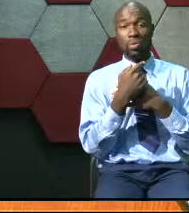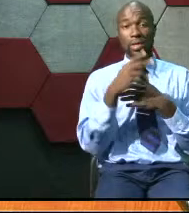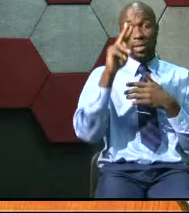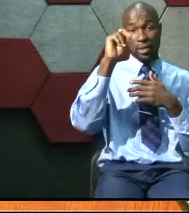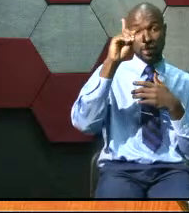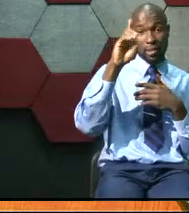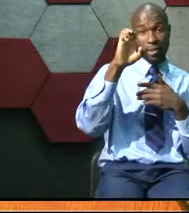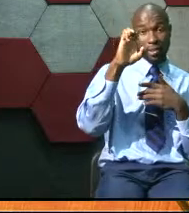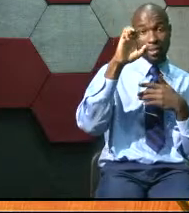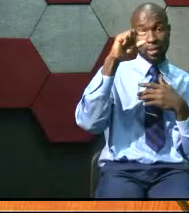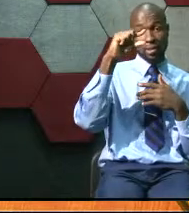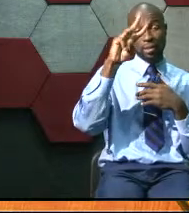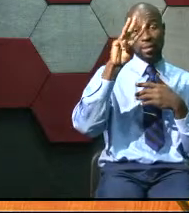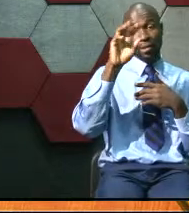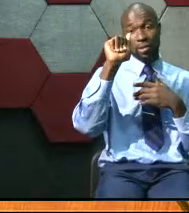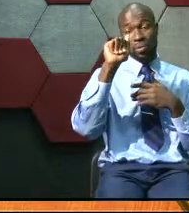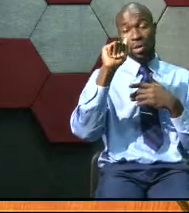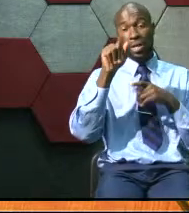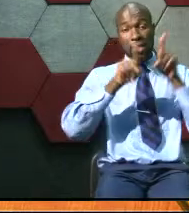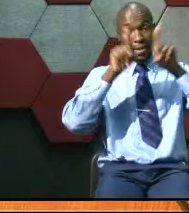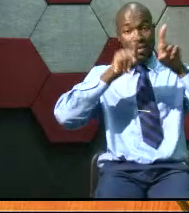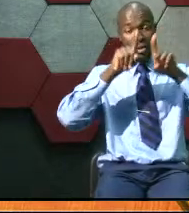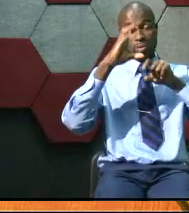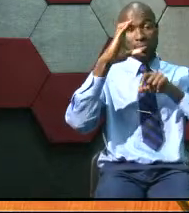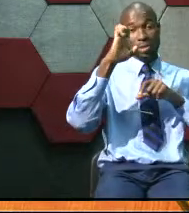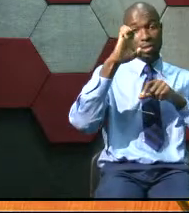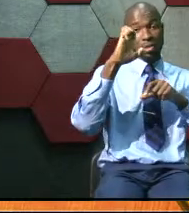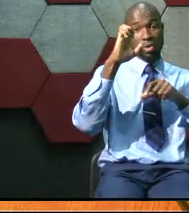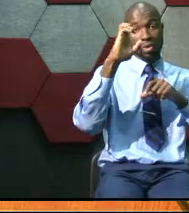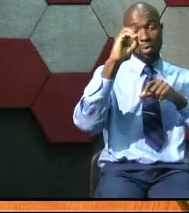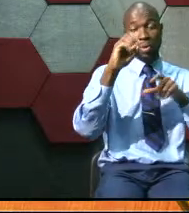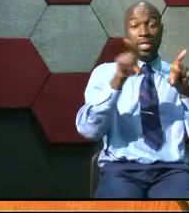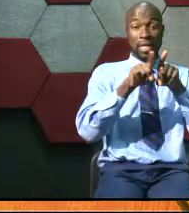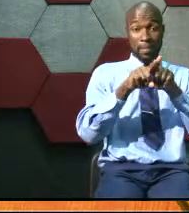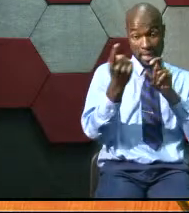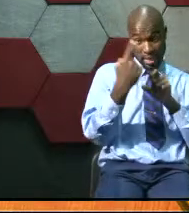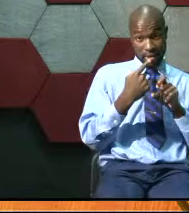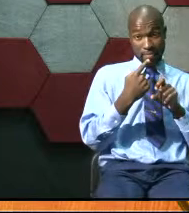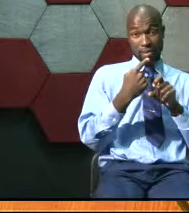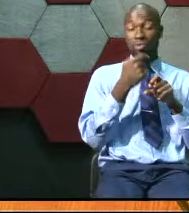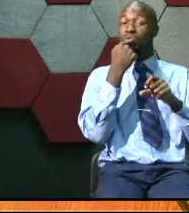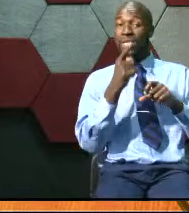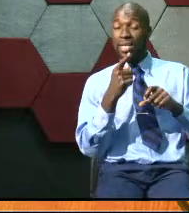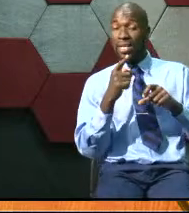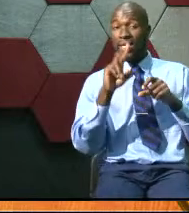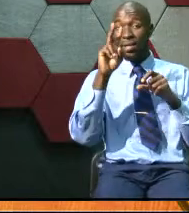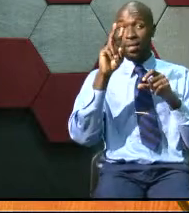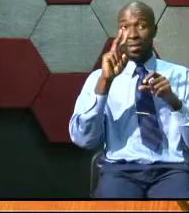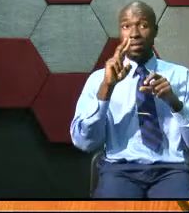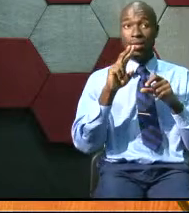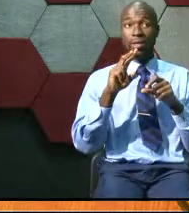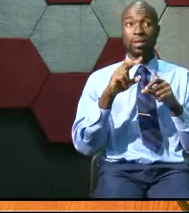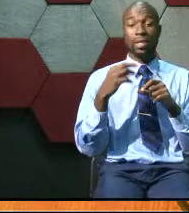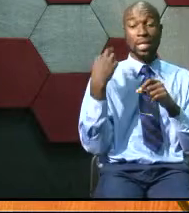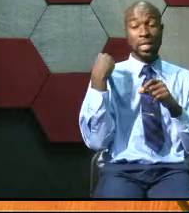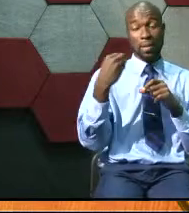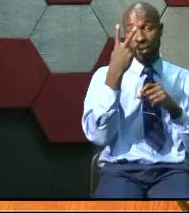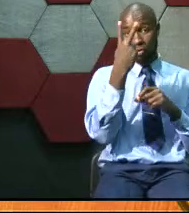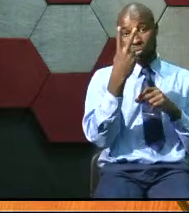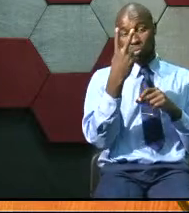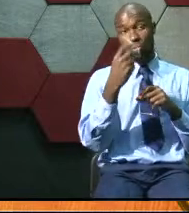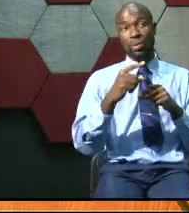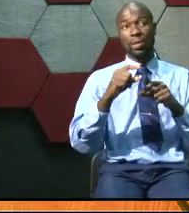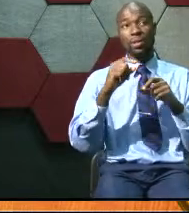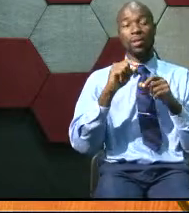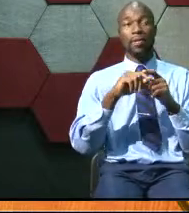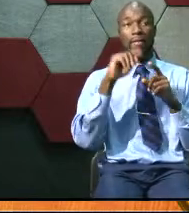of Safaricom, and we have him coming again to announce the second runner-up, so that's position 3, the first runner-up,